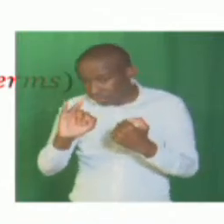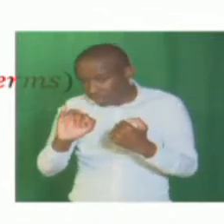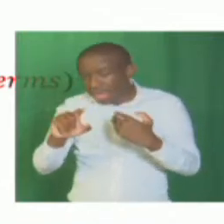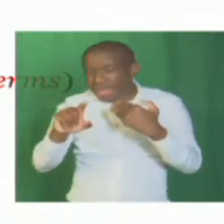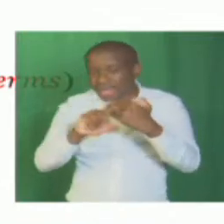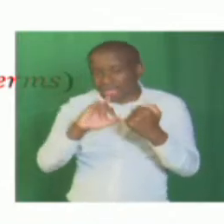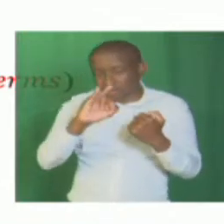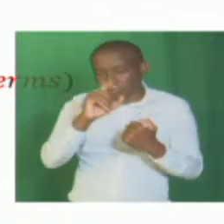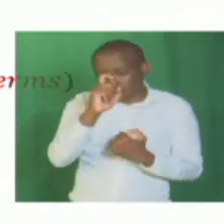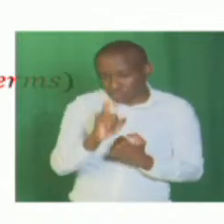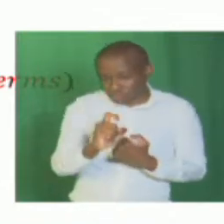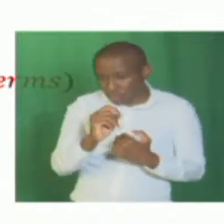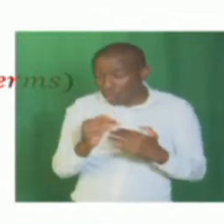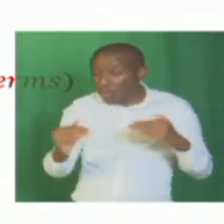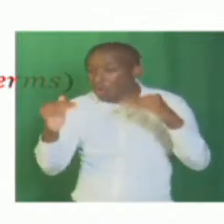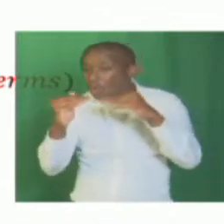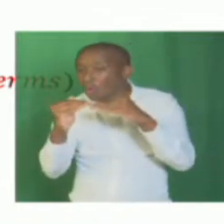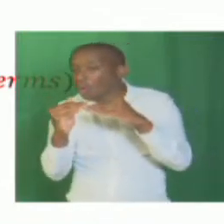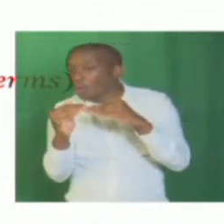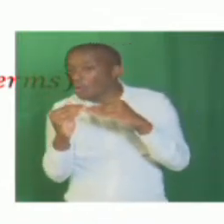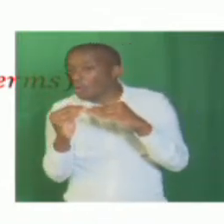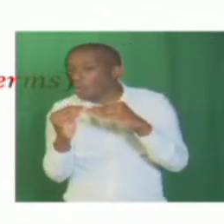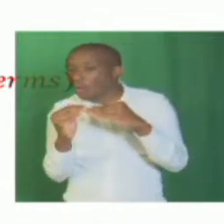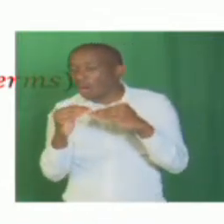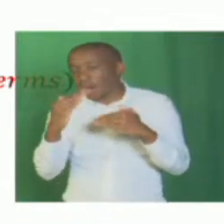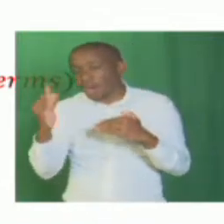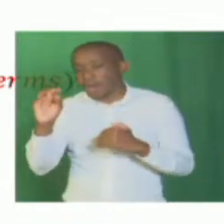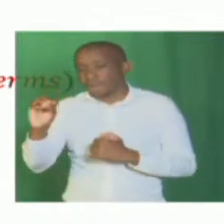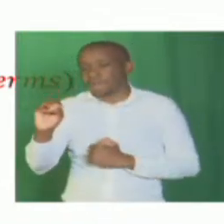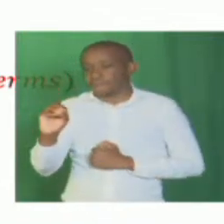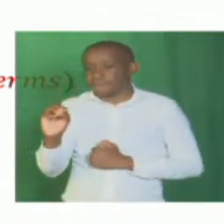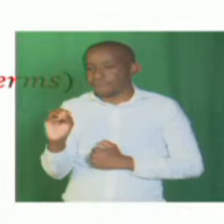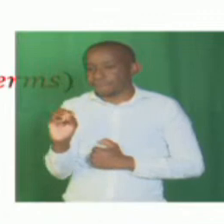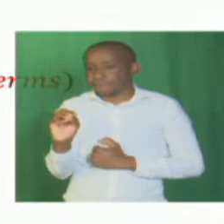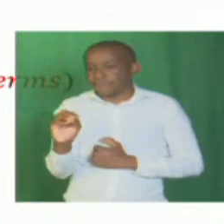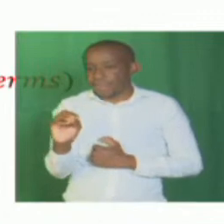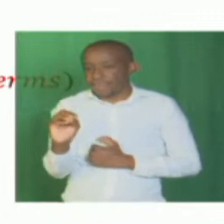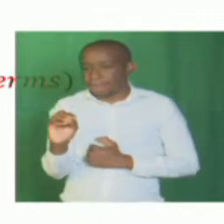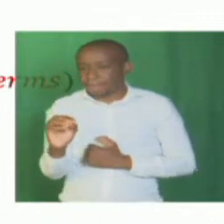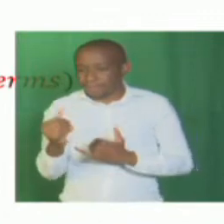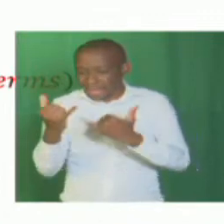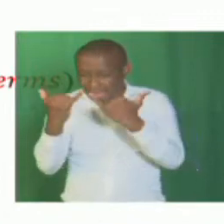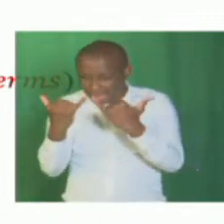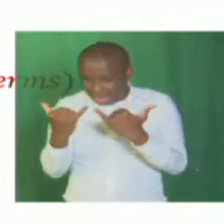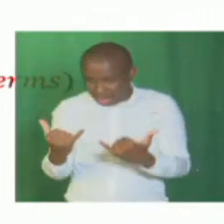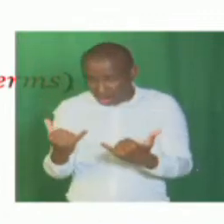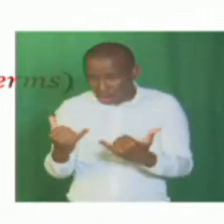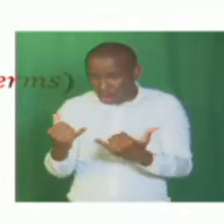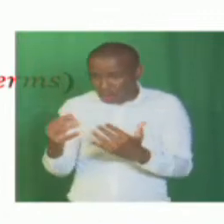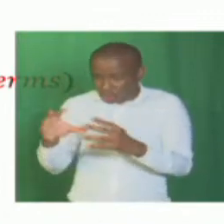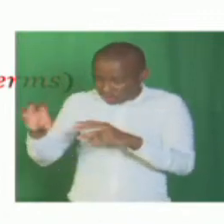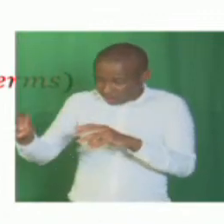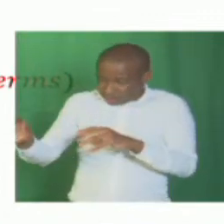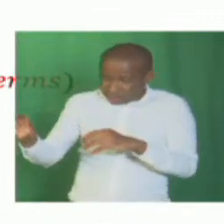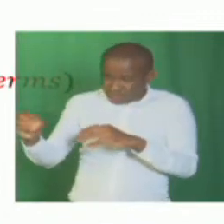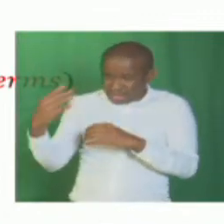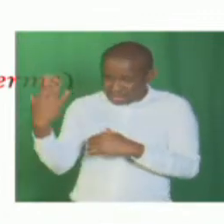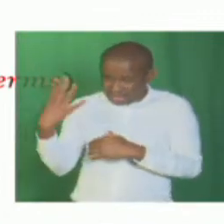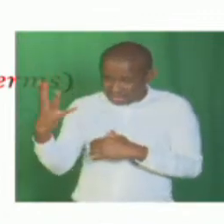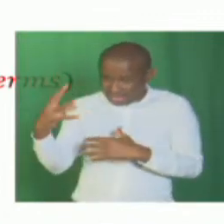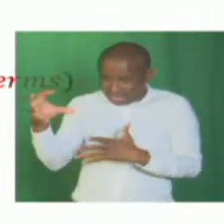negative 2x is equals to what we have on the right-hand side. And now we transpose what is on the right-hand